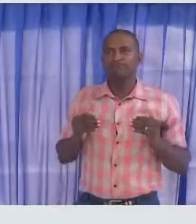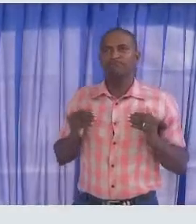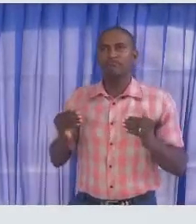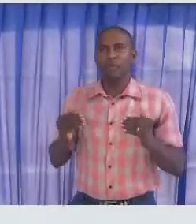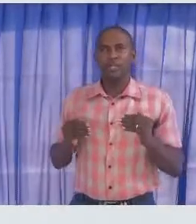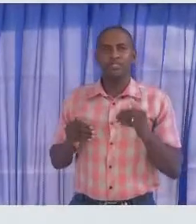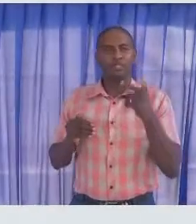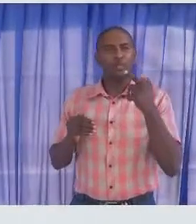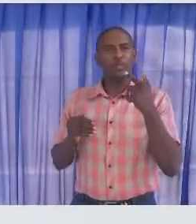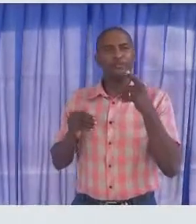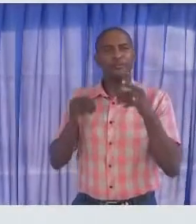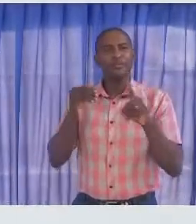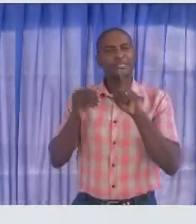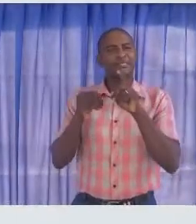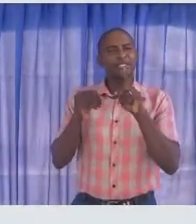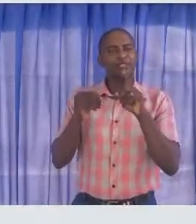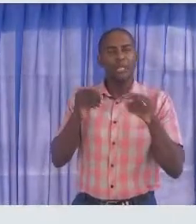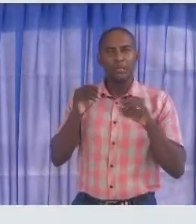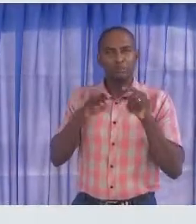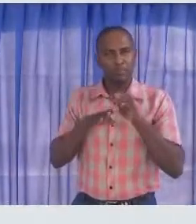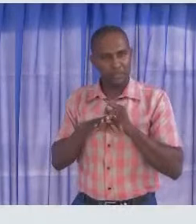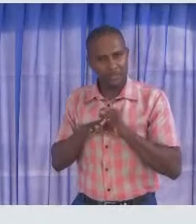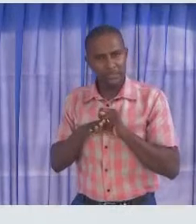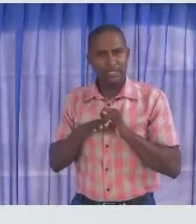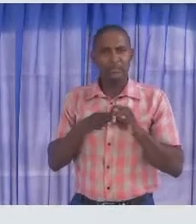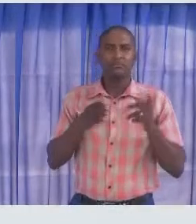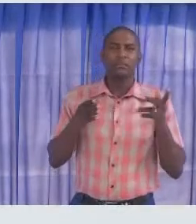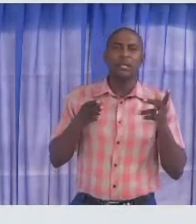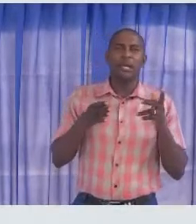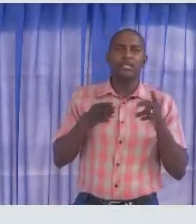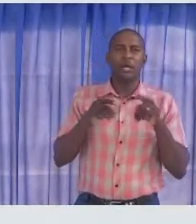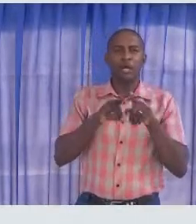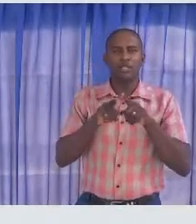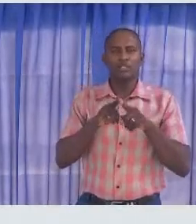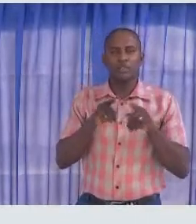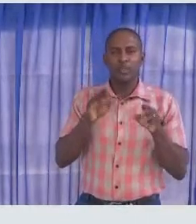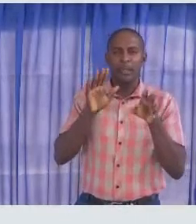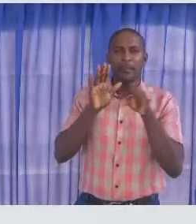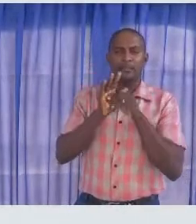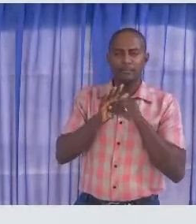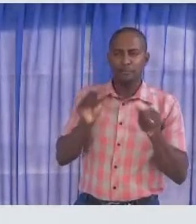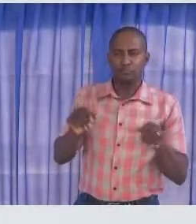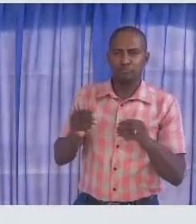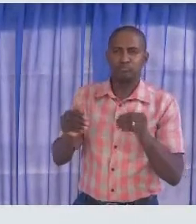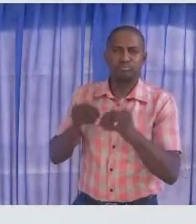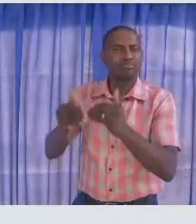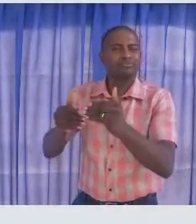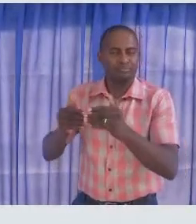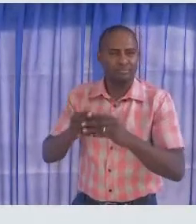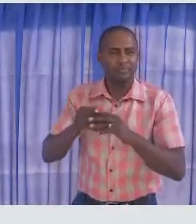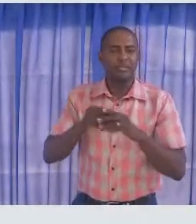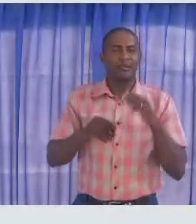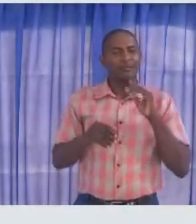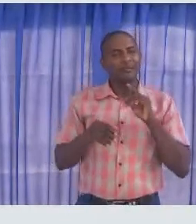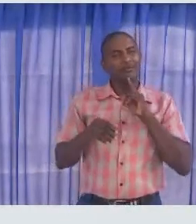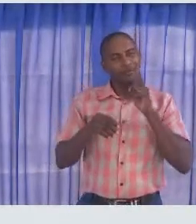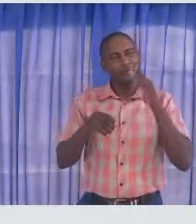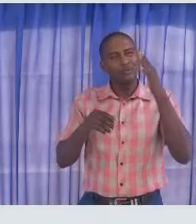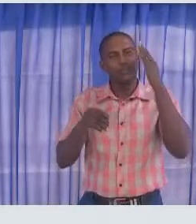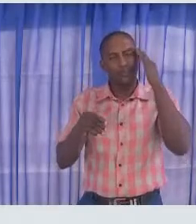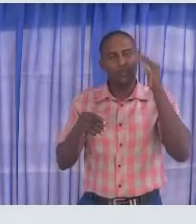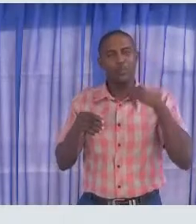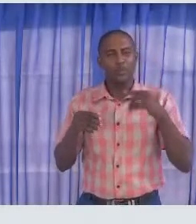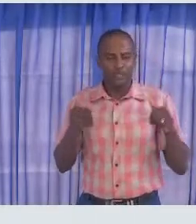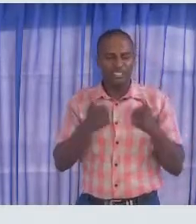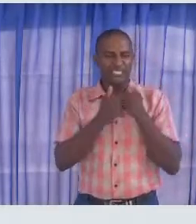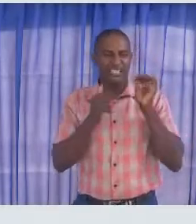century practices and trends, and then to be on board with technological development. Of course, you know, we were challenged in